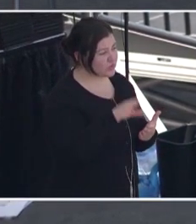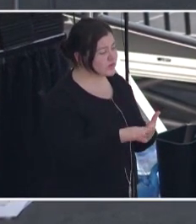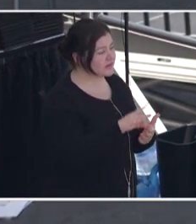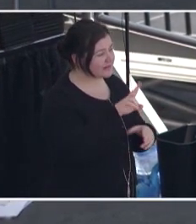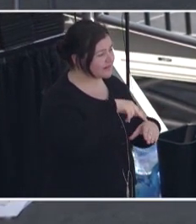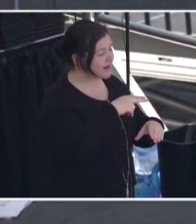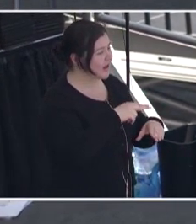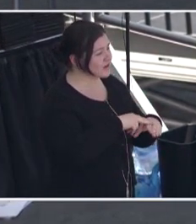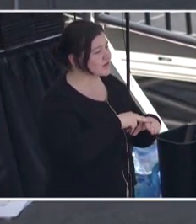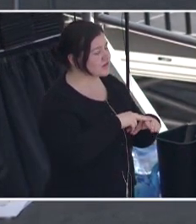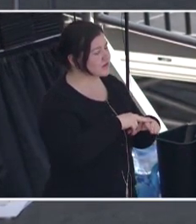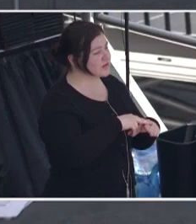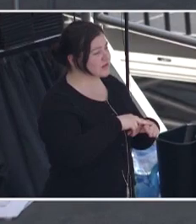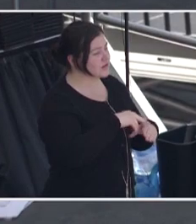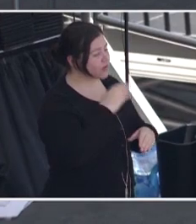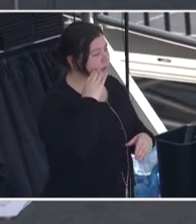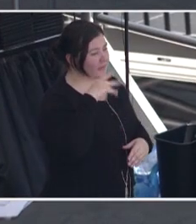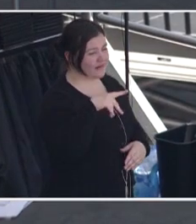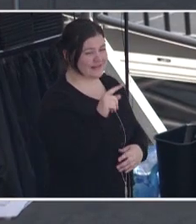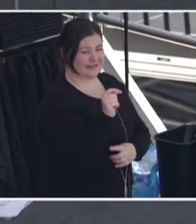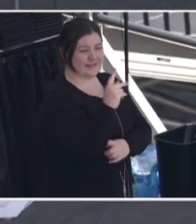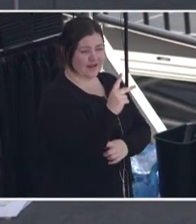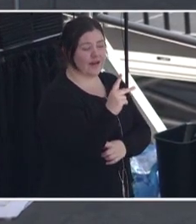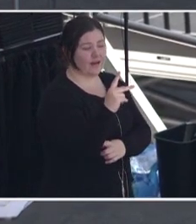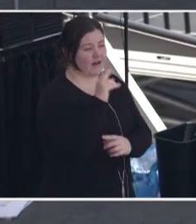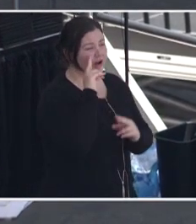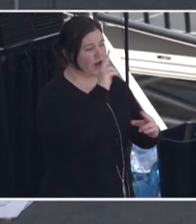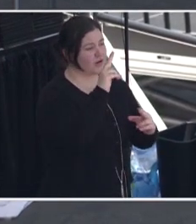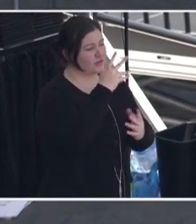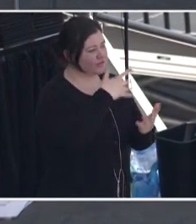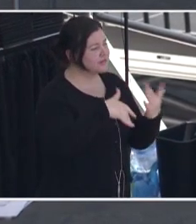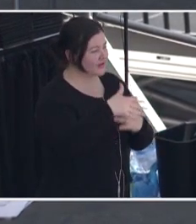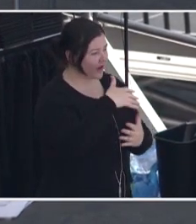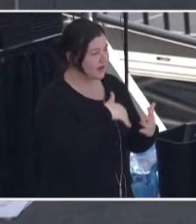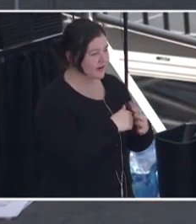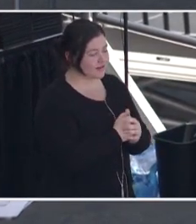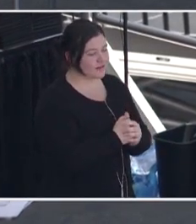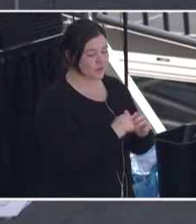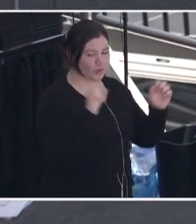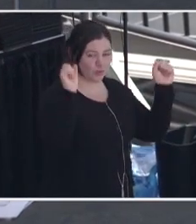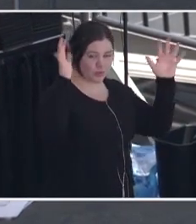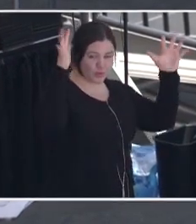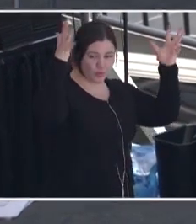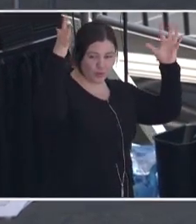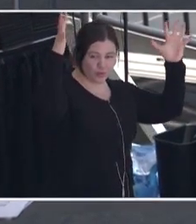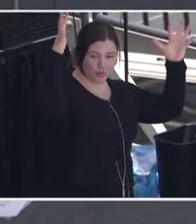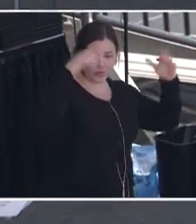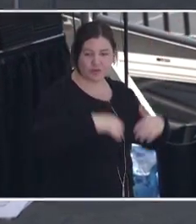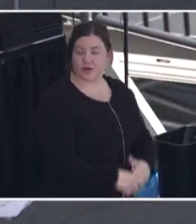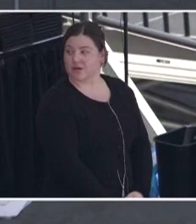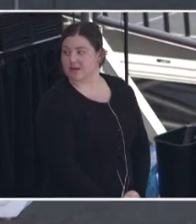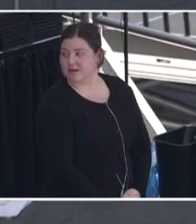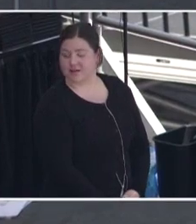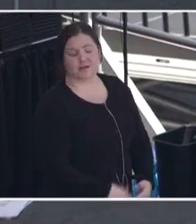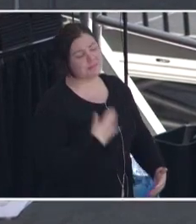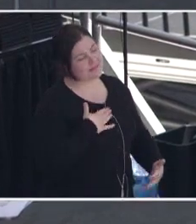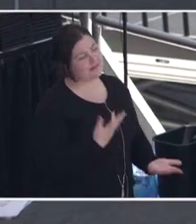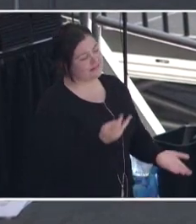recognized Phi Theta Kappa chapter, along with our many collegiate honor societies. Will these students please